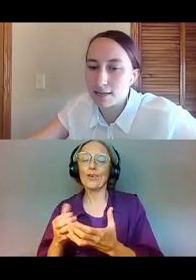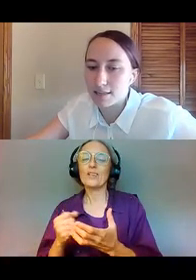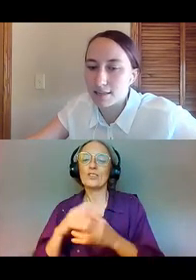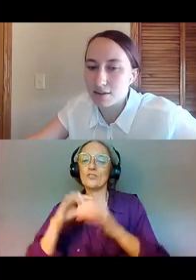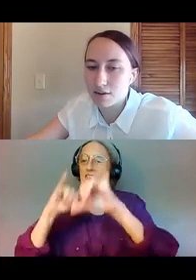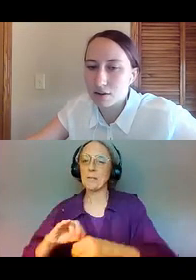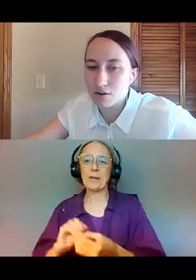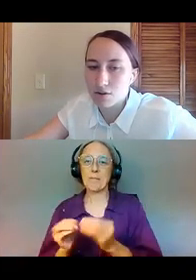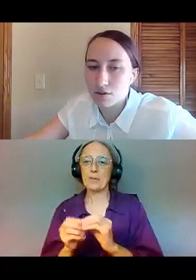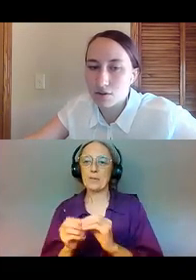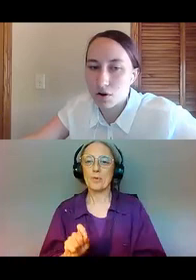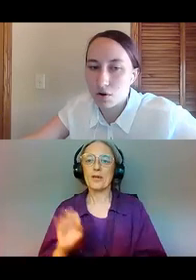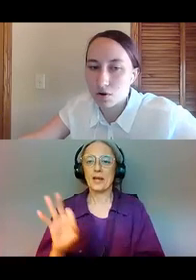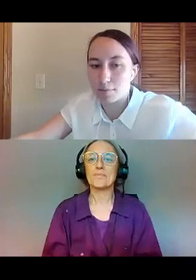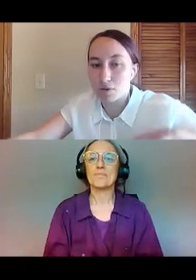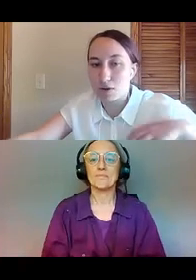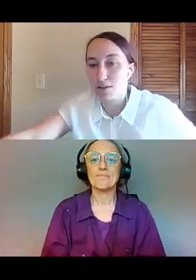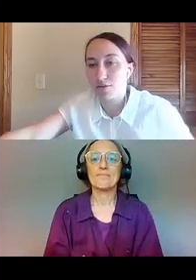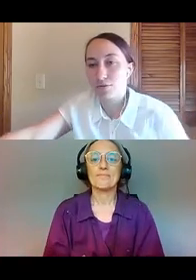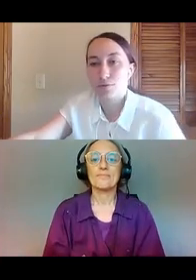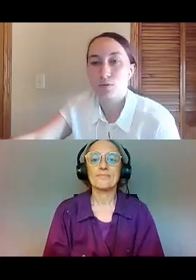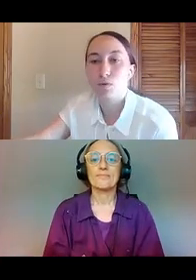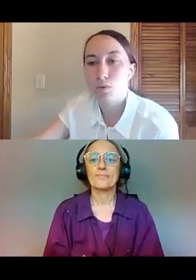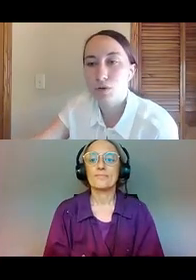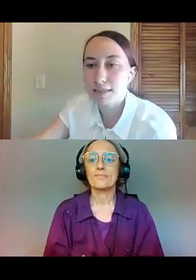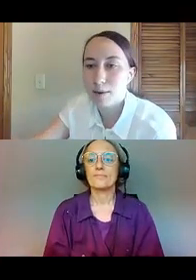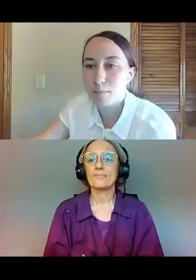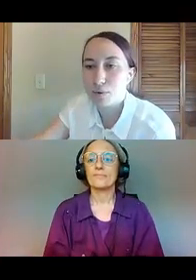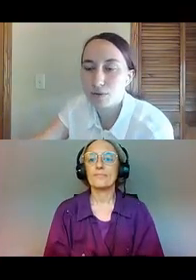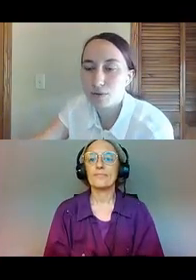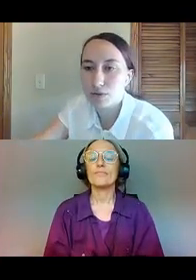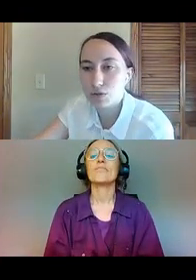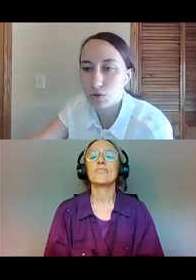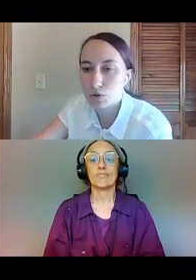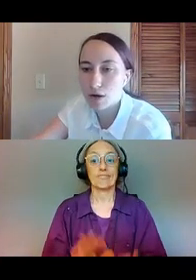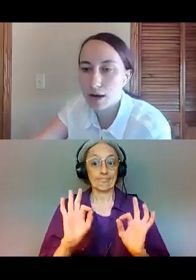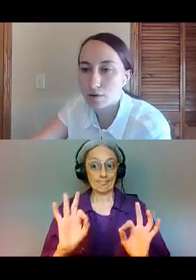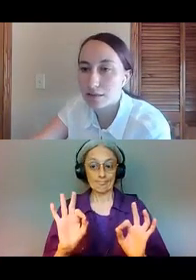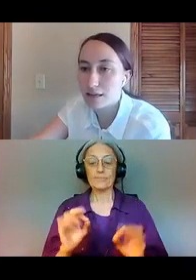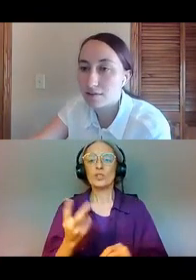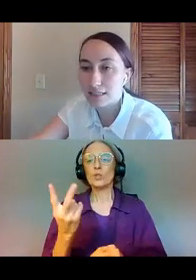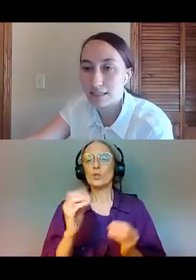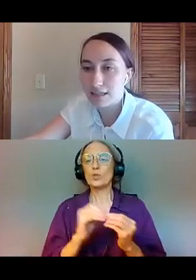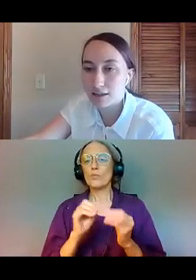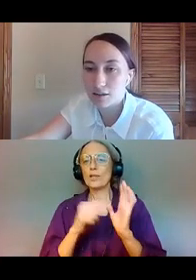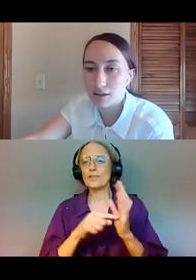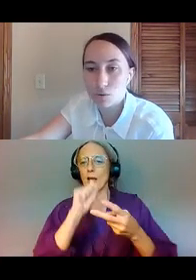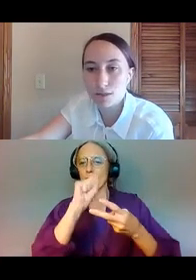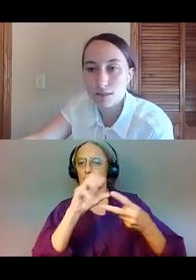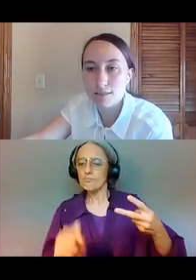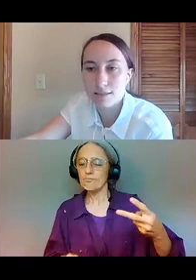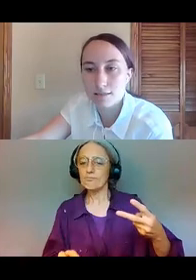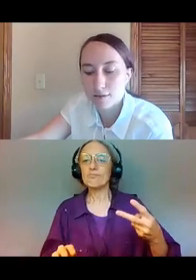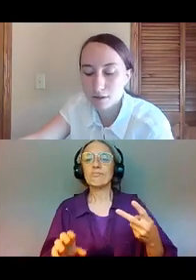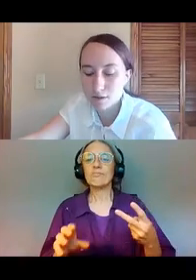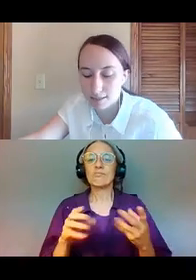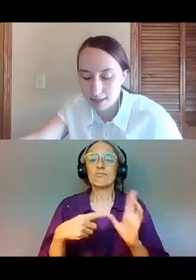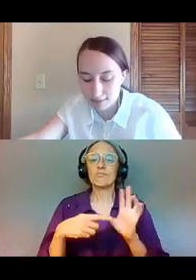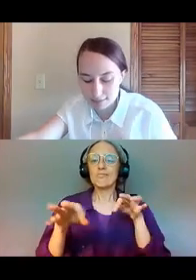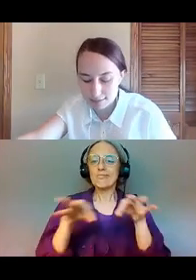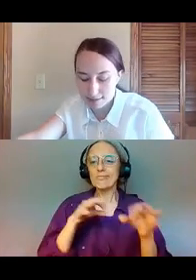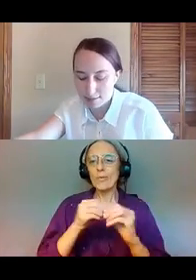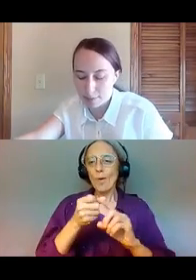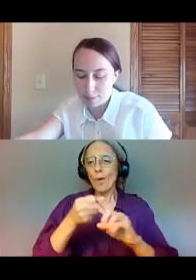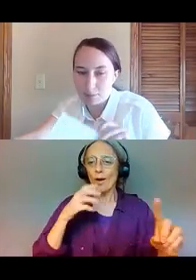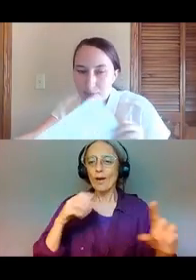All right. So I'm going to run through 2 more examples just to show you how the FTE calculator works in different